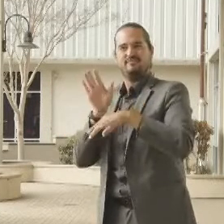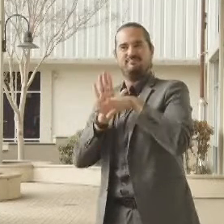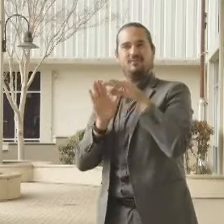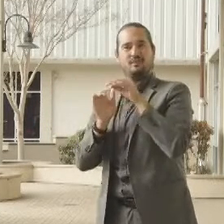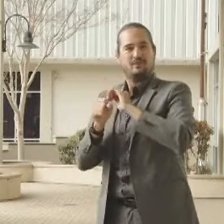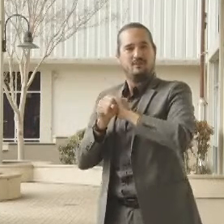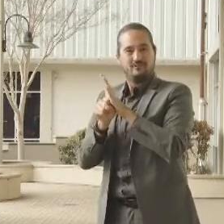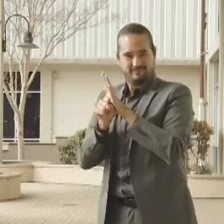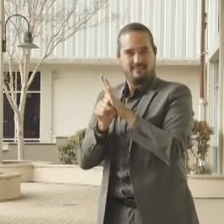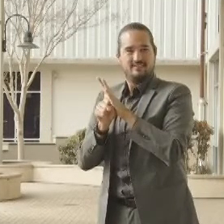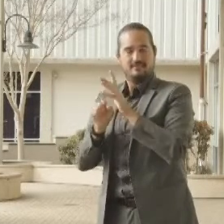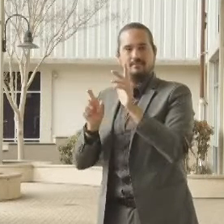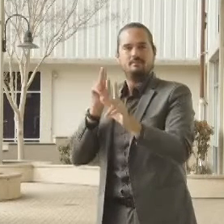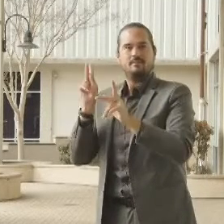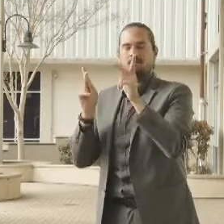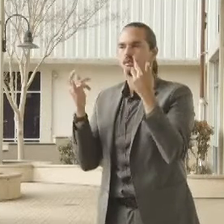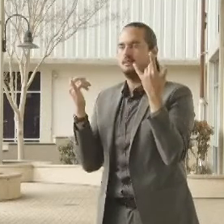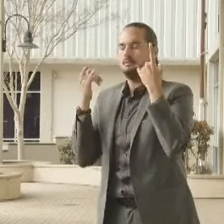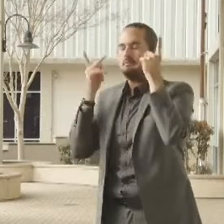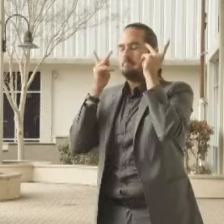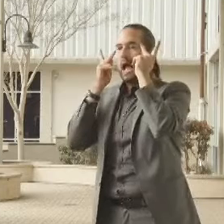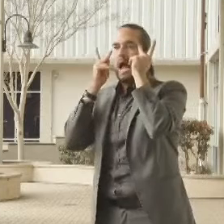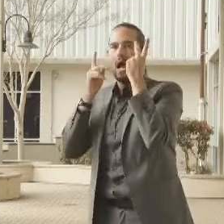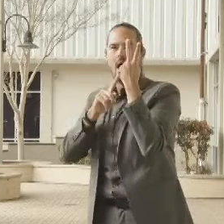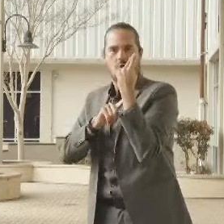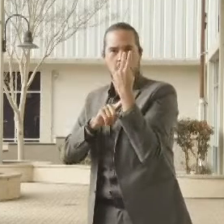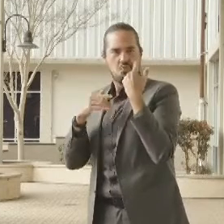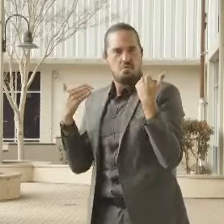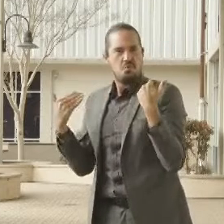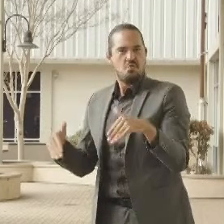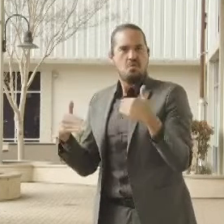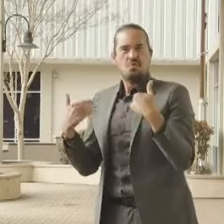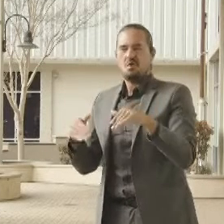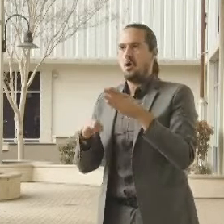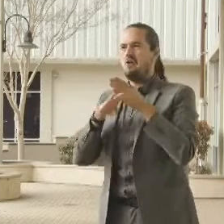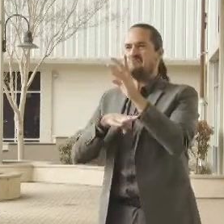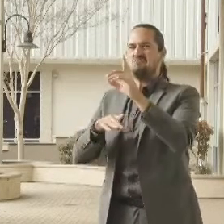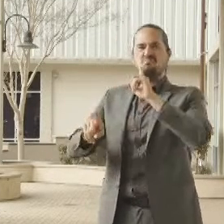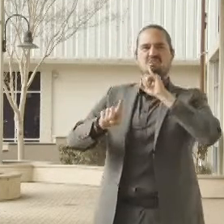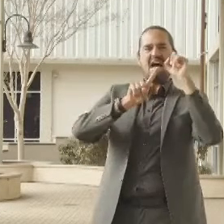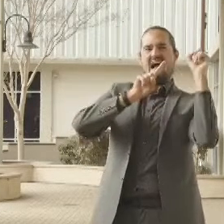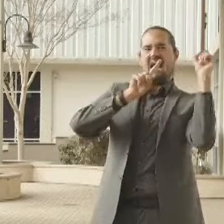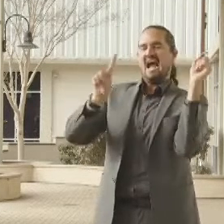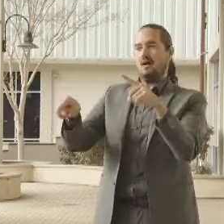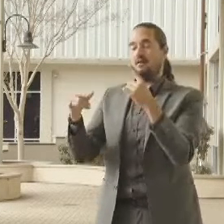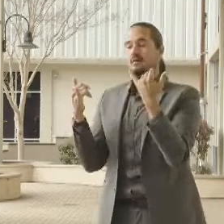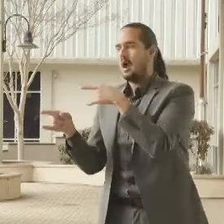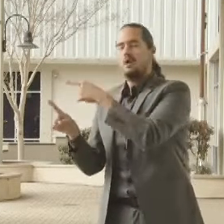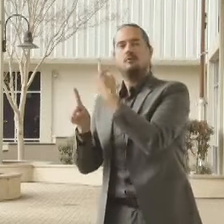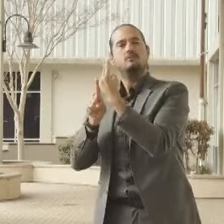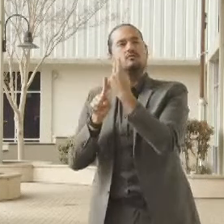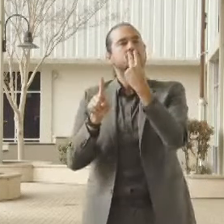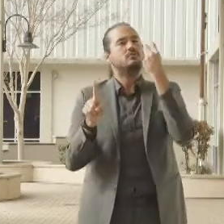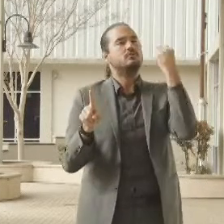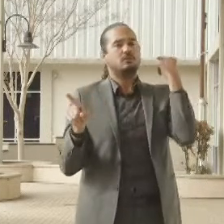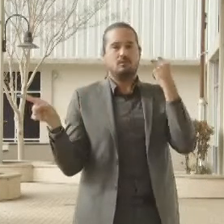panic and overreact. Looking back, knowing what you know now, anything that you think you should have done